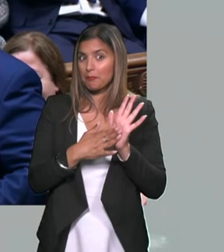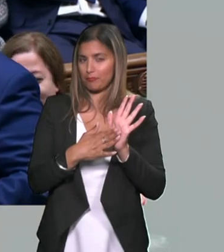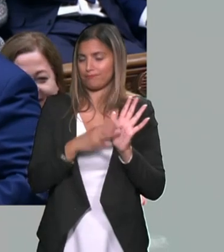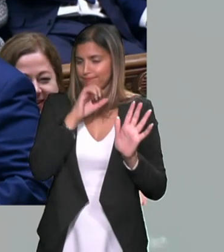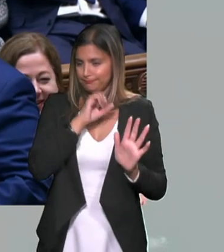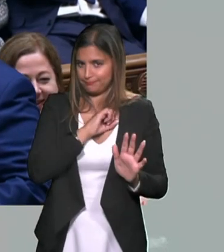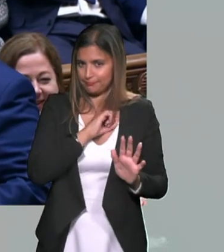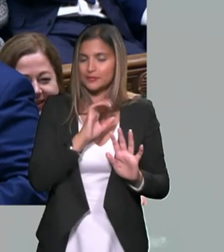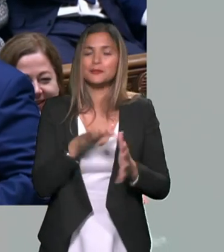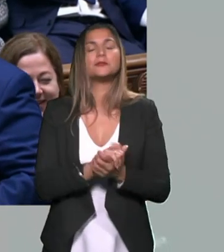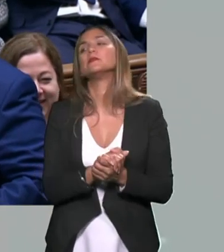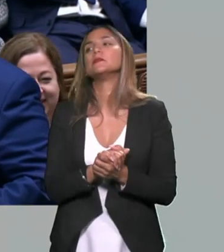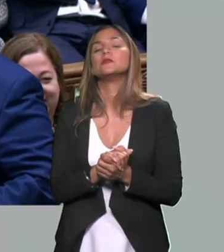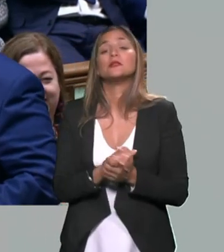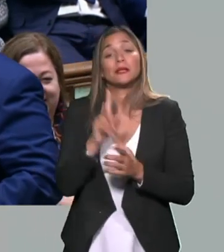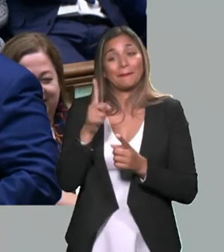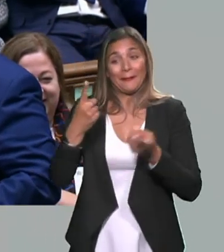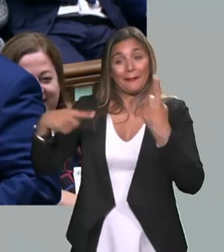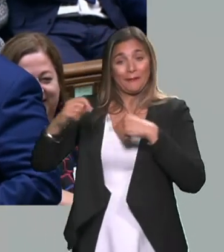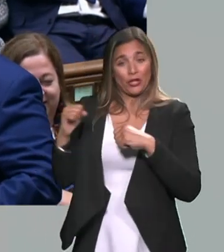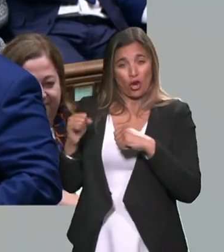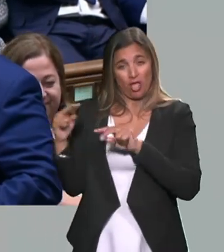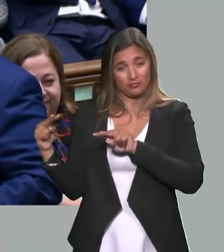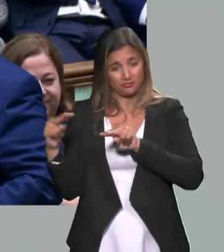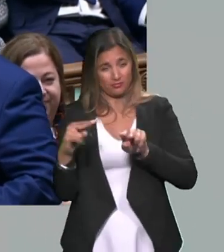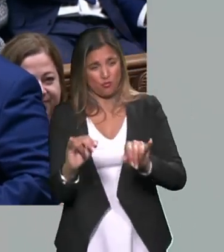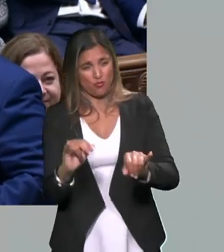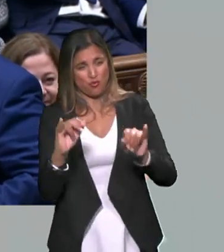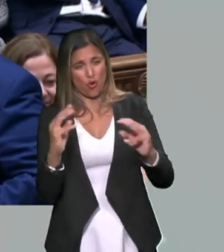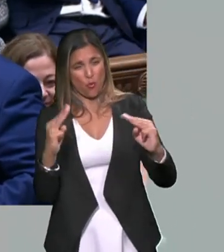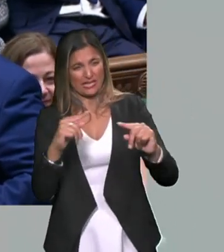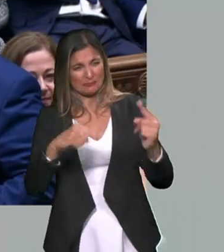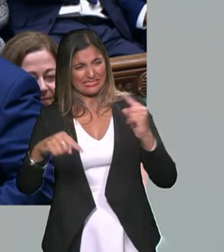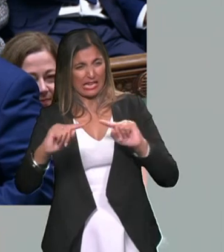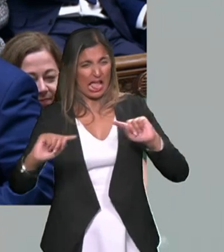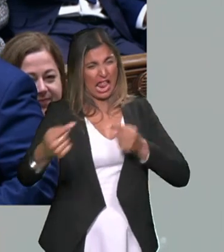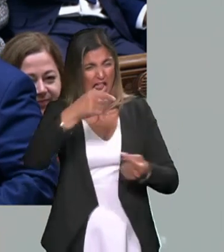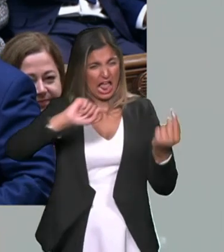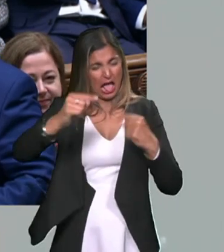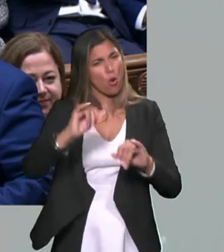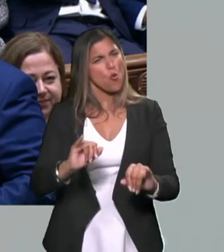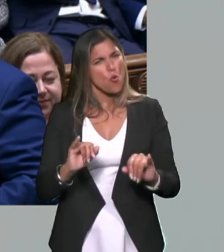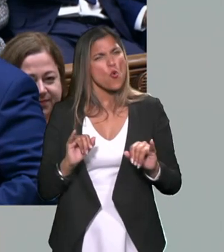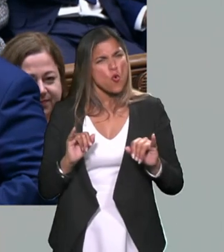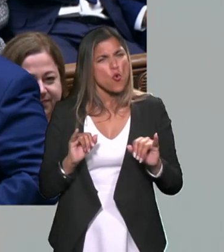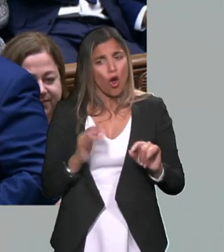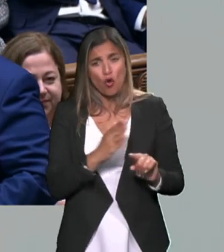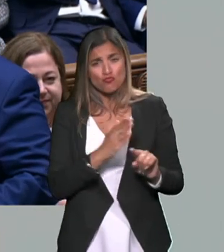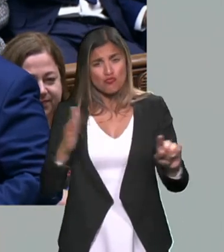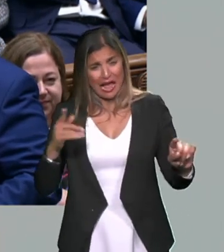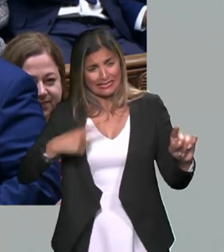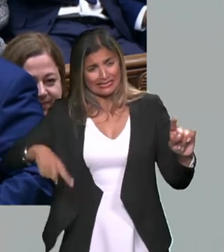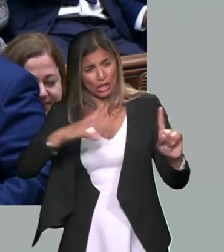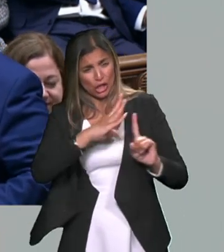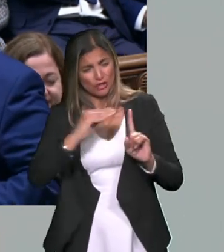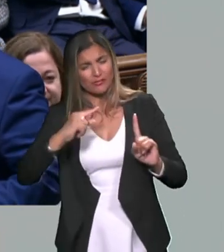Scotland, Westminster has never looked so out of touch. We've got right-wing Tory contenders prioritising tax cuts for the rich and a